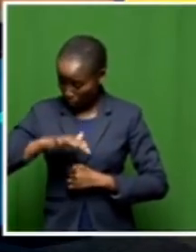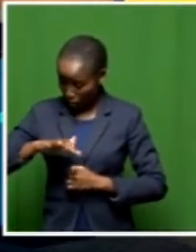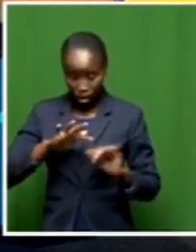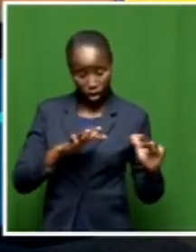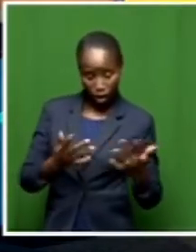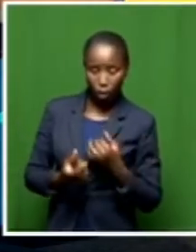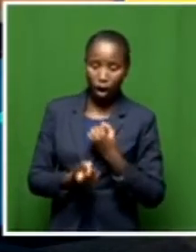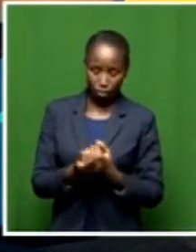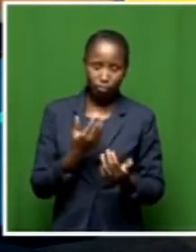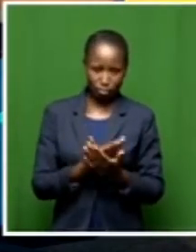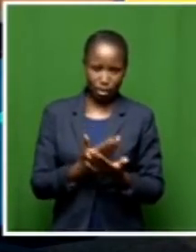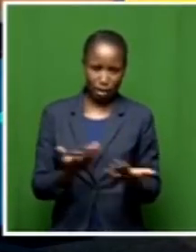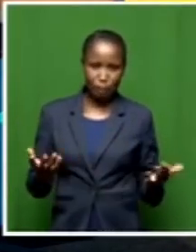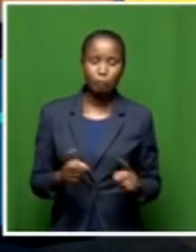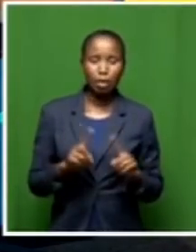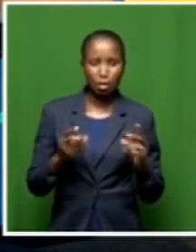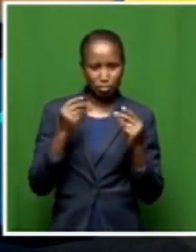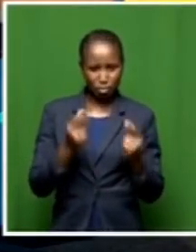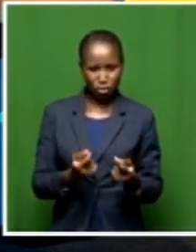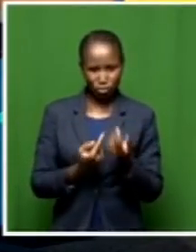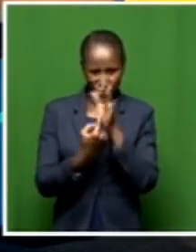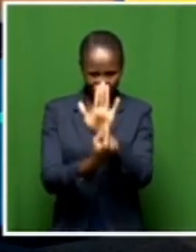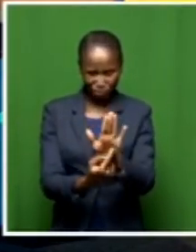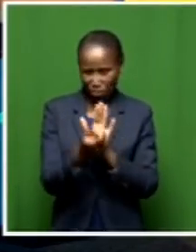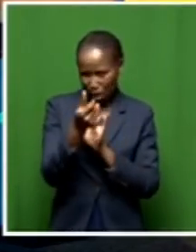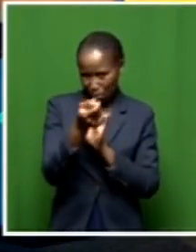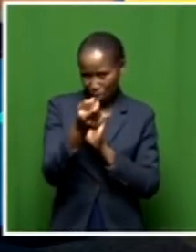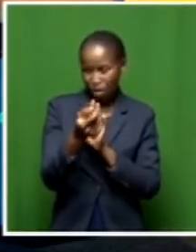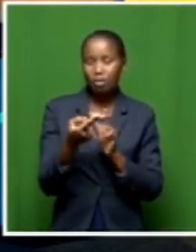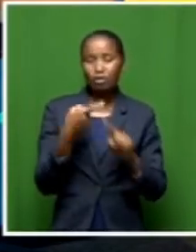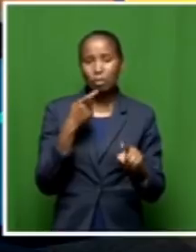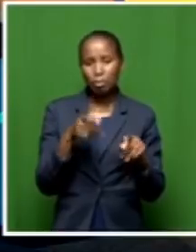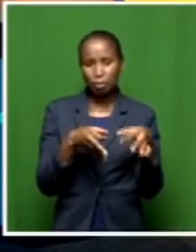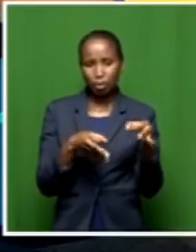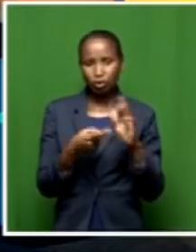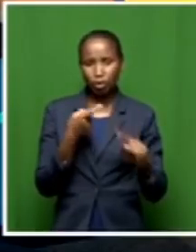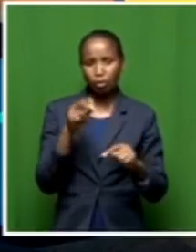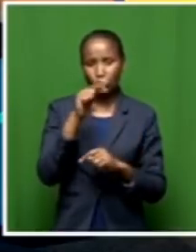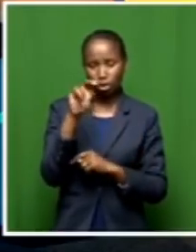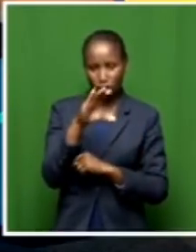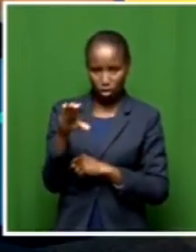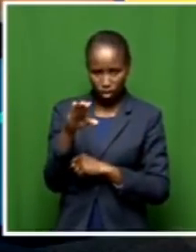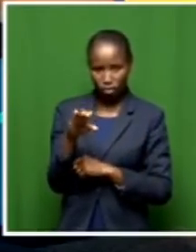can give you here on the page from the Northern Cape, the ANC leading the votes at the moment with